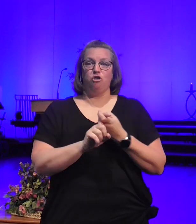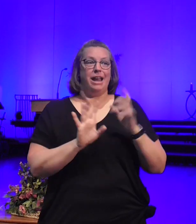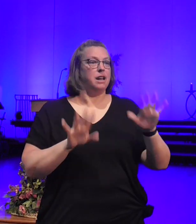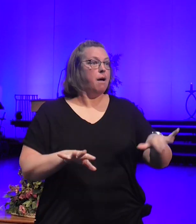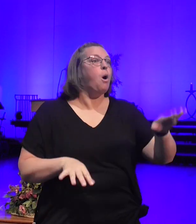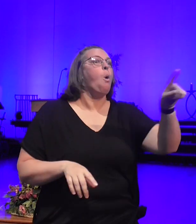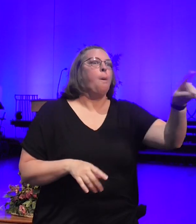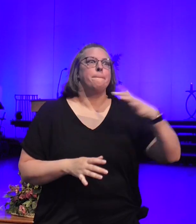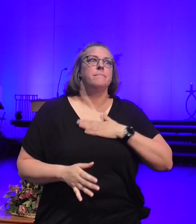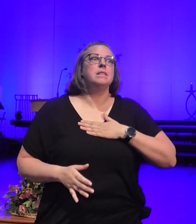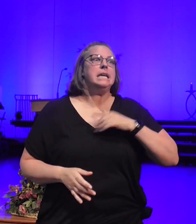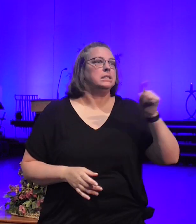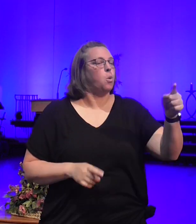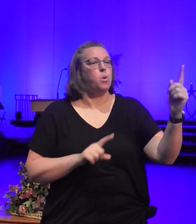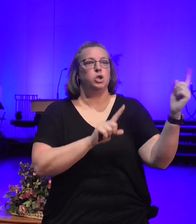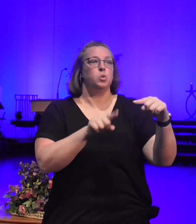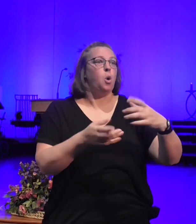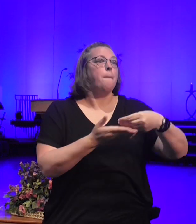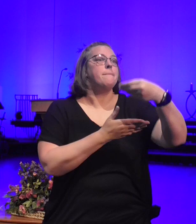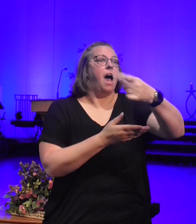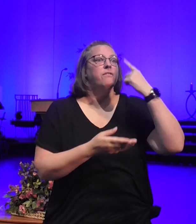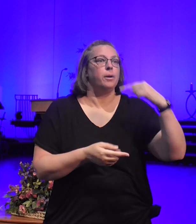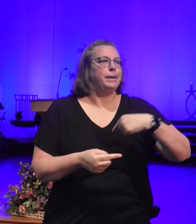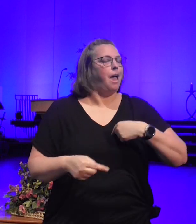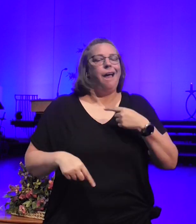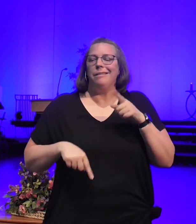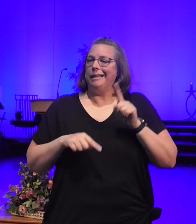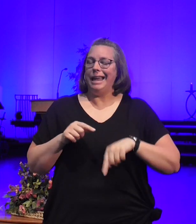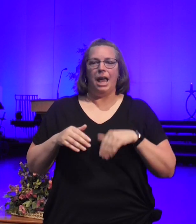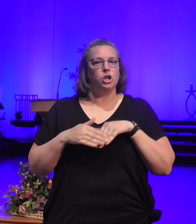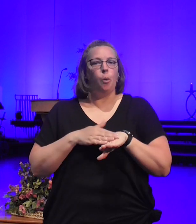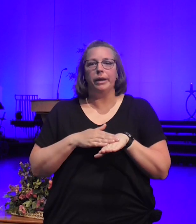this up for me? Because I just can't go in there.